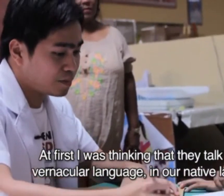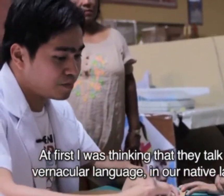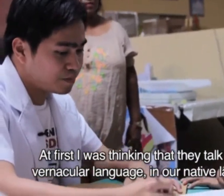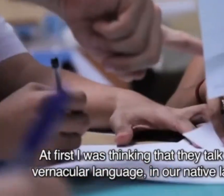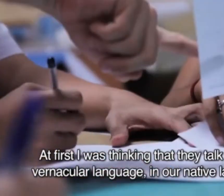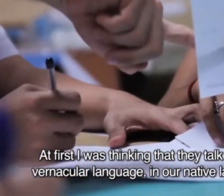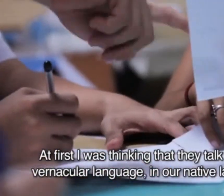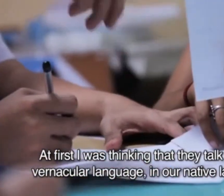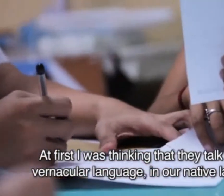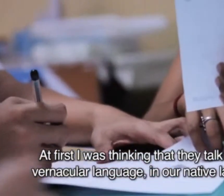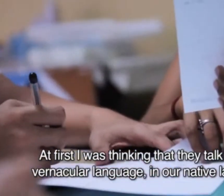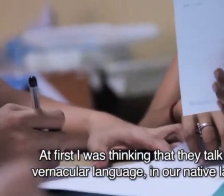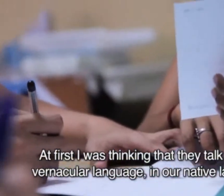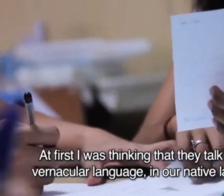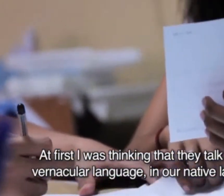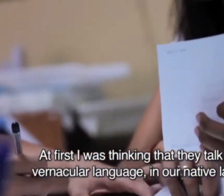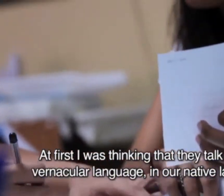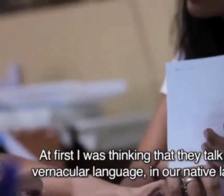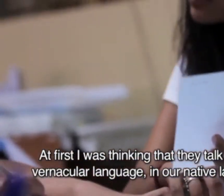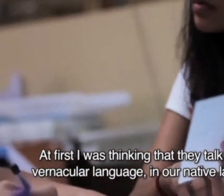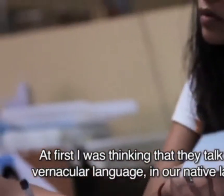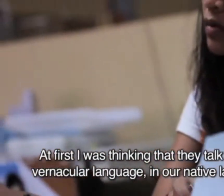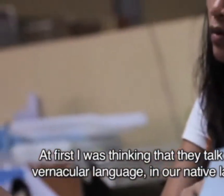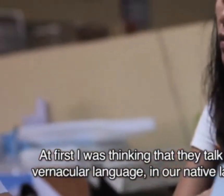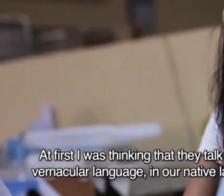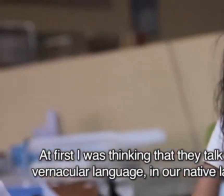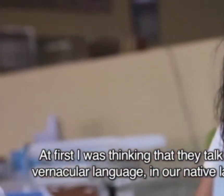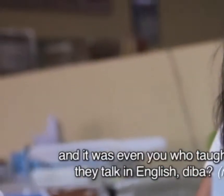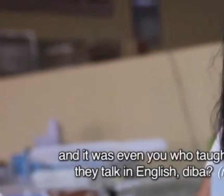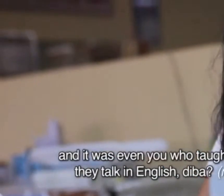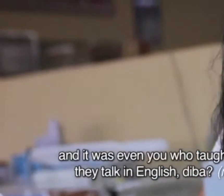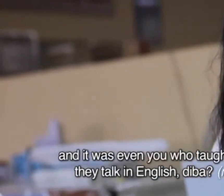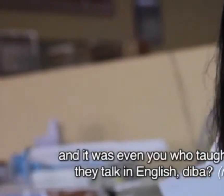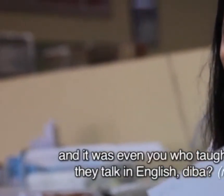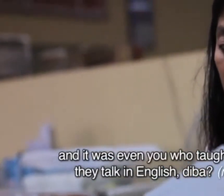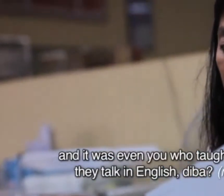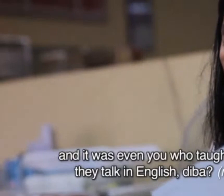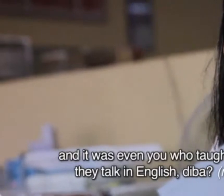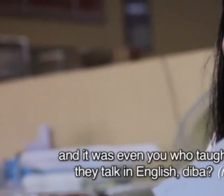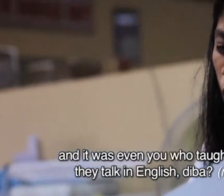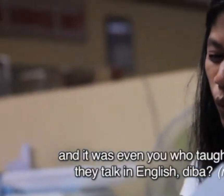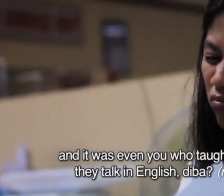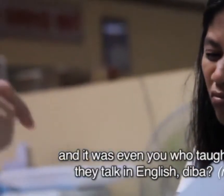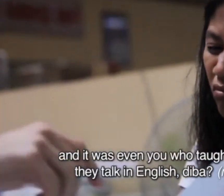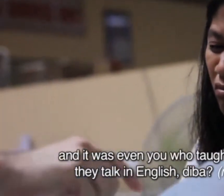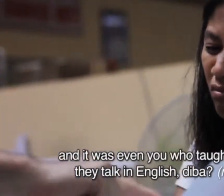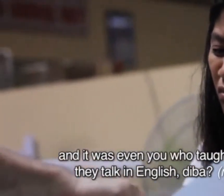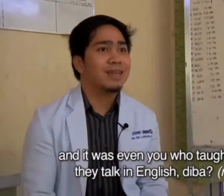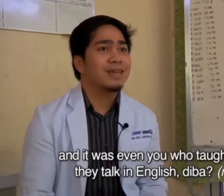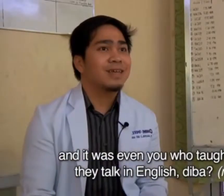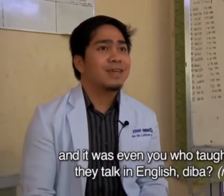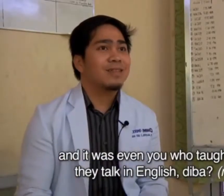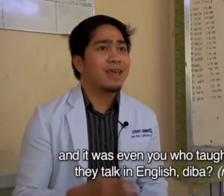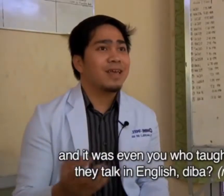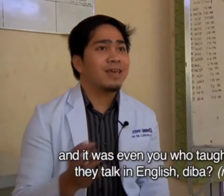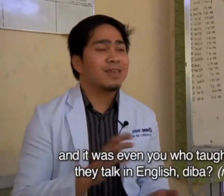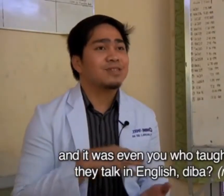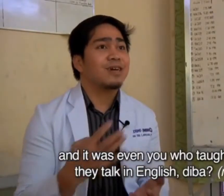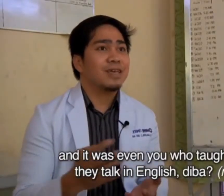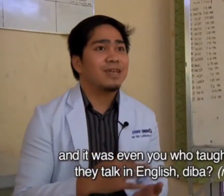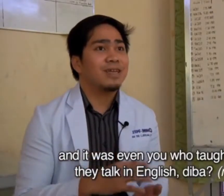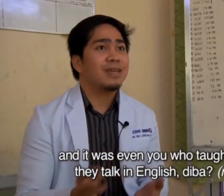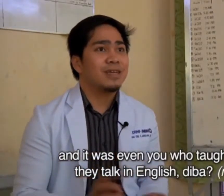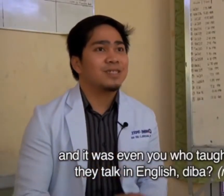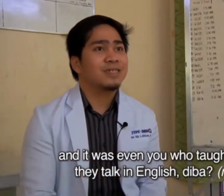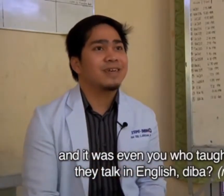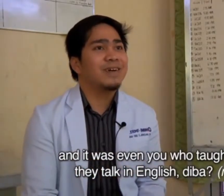talk like us in vernacular language or our native language here, and it was even you who taught me that they